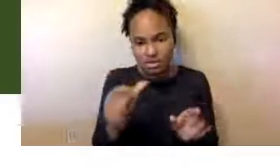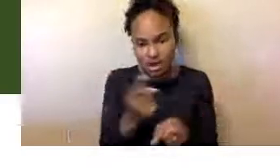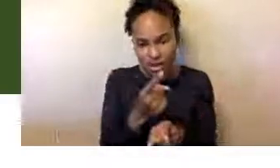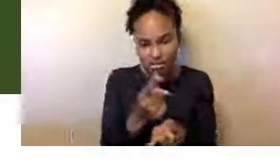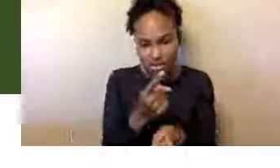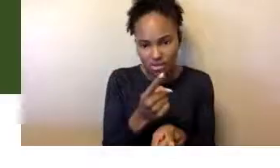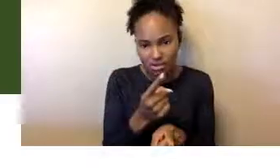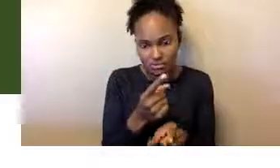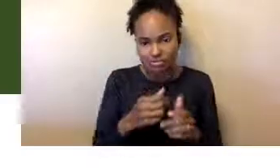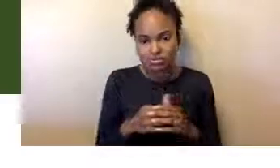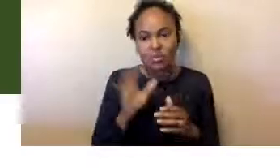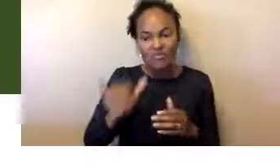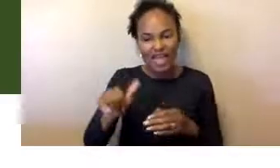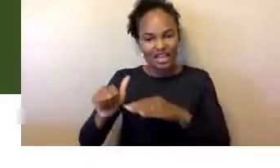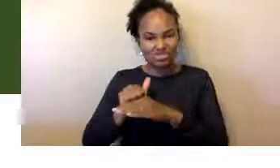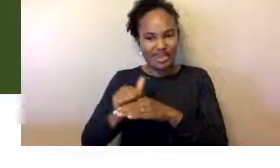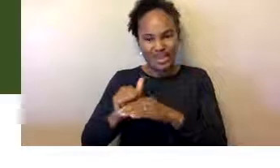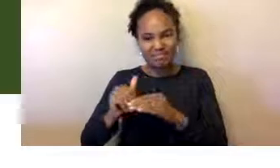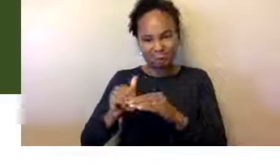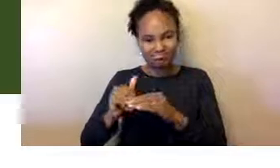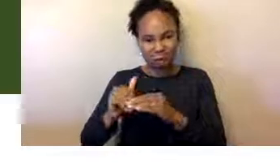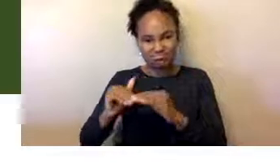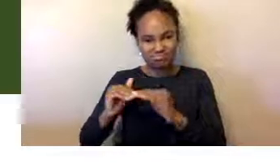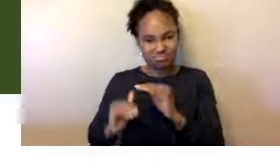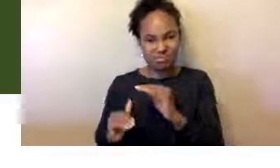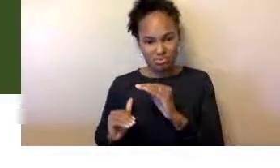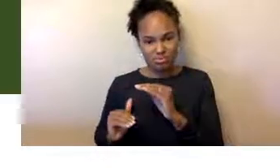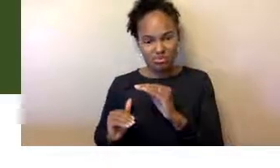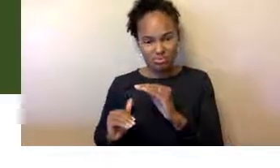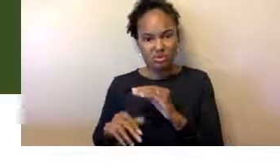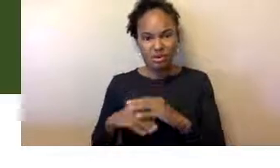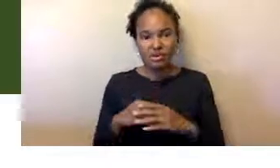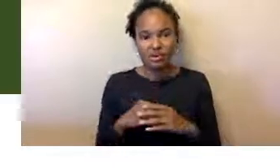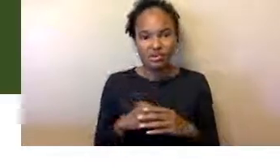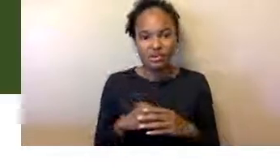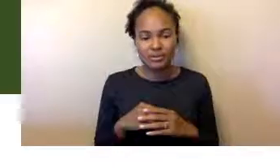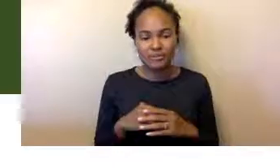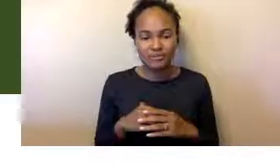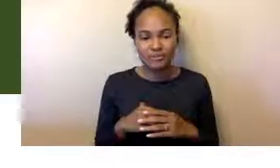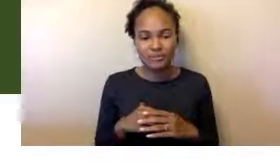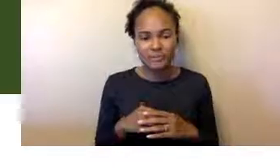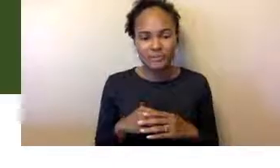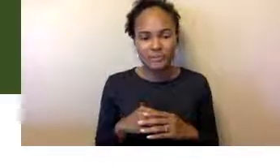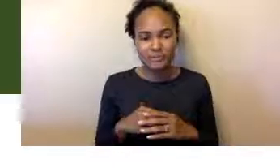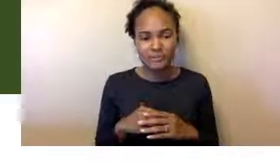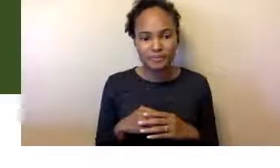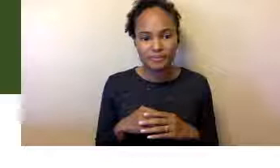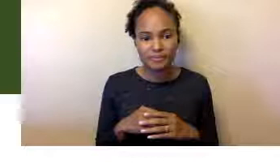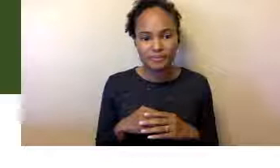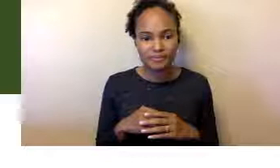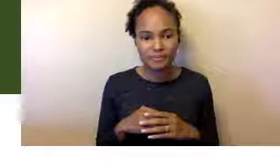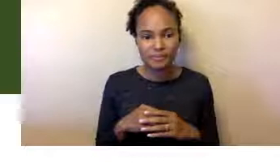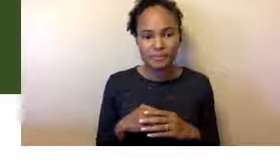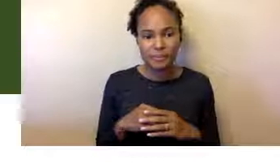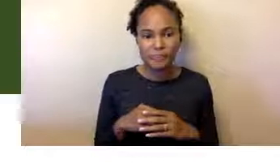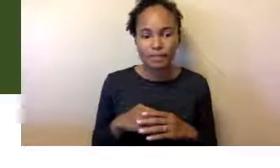that inadequate training is a major issue even for crisis line staff. And if